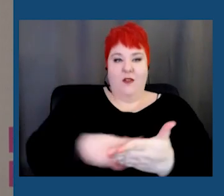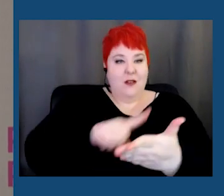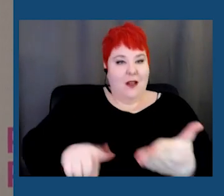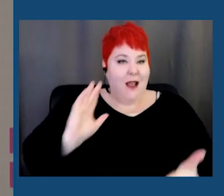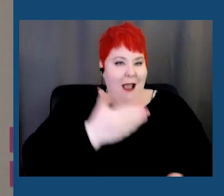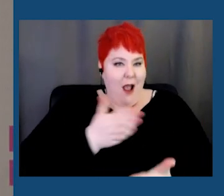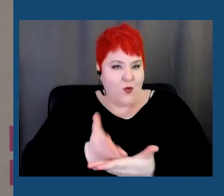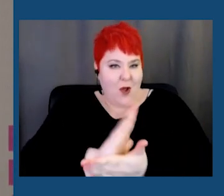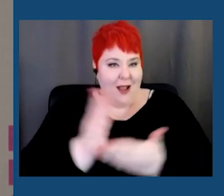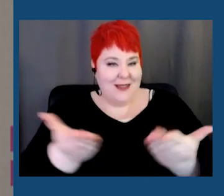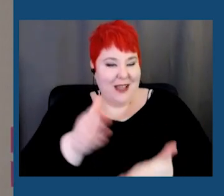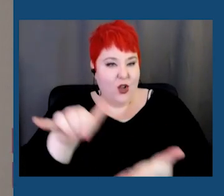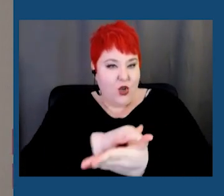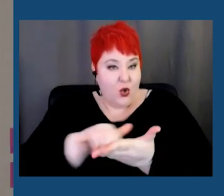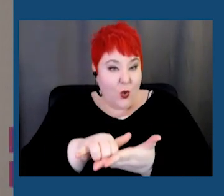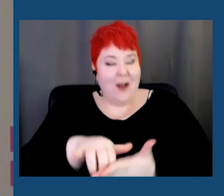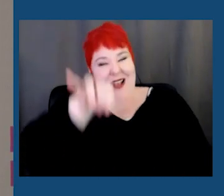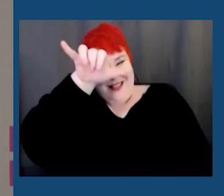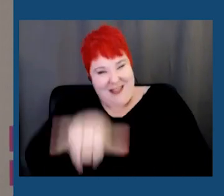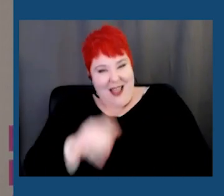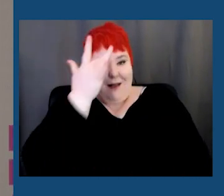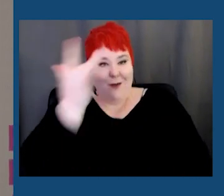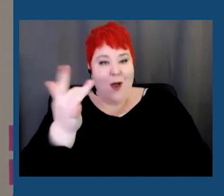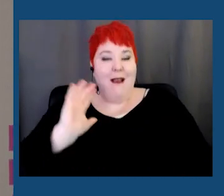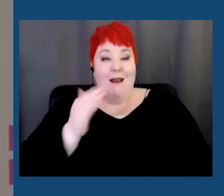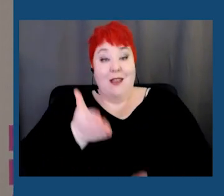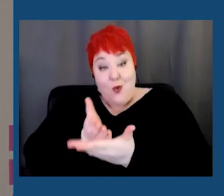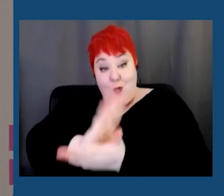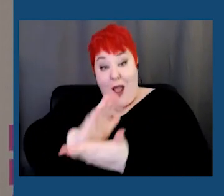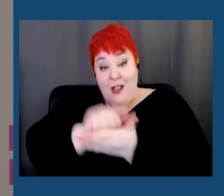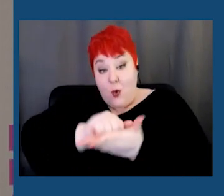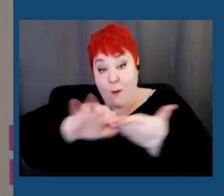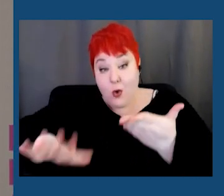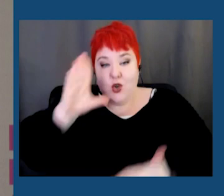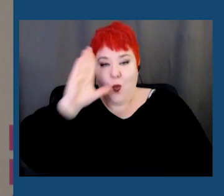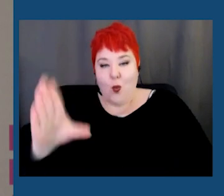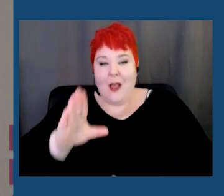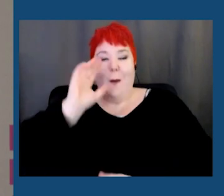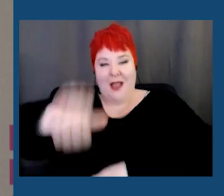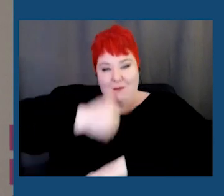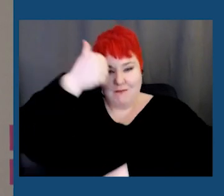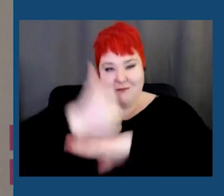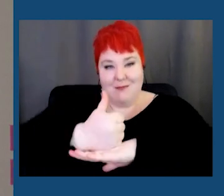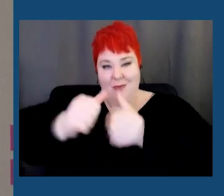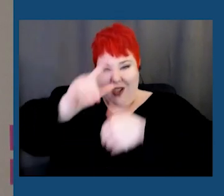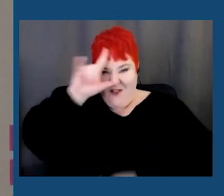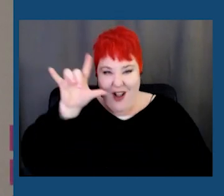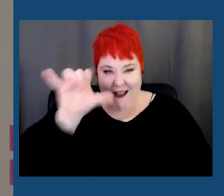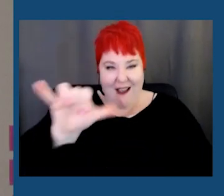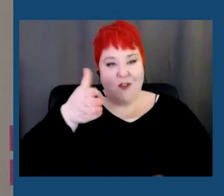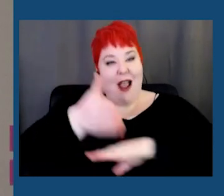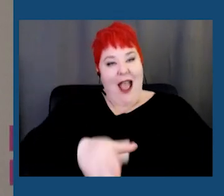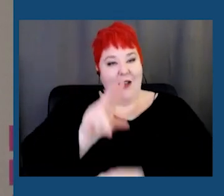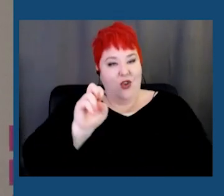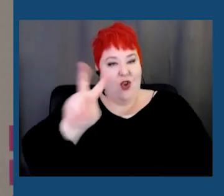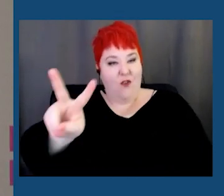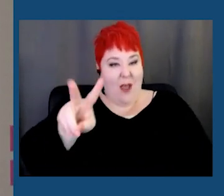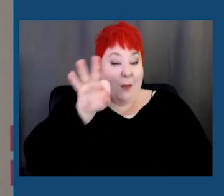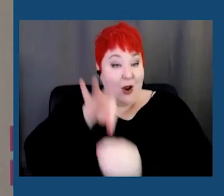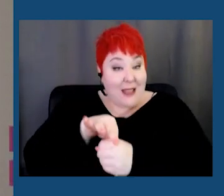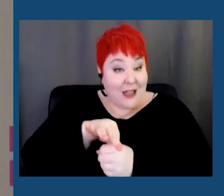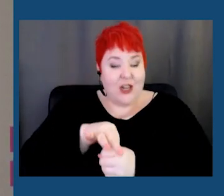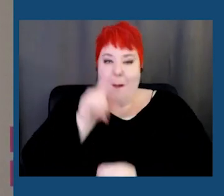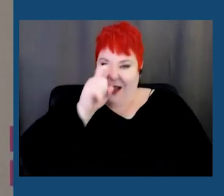New York. And that is why the right to an abortion will be enshrined forever after this November's election, because it's on the